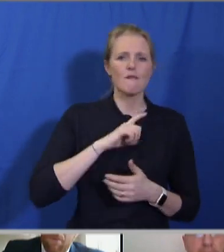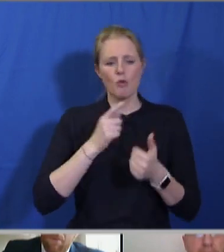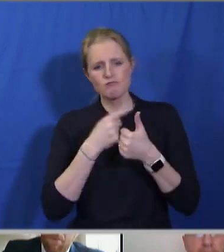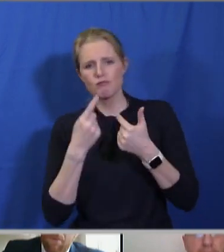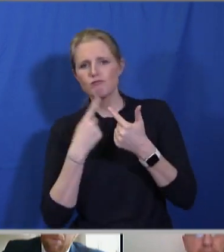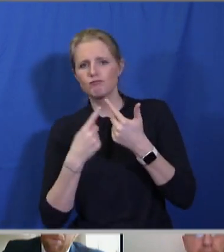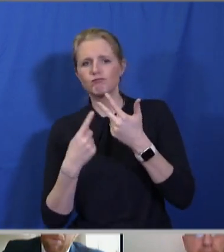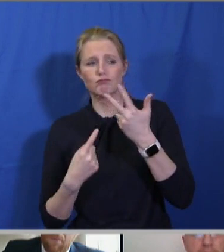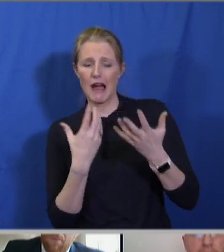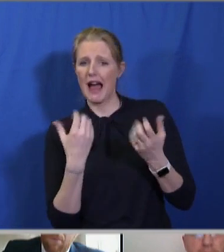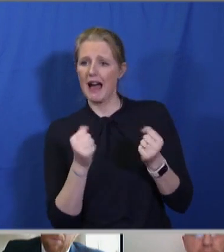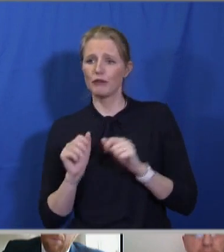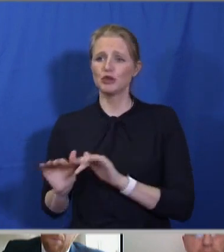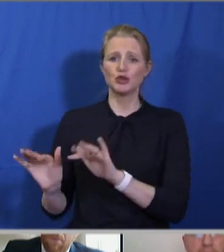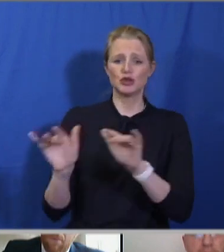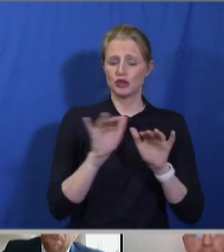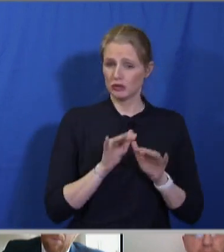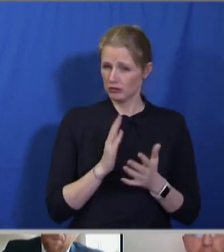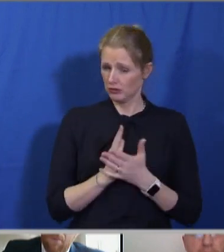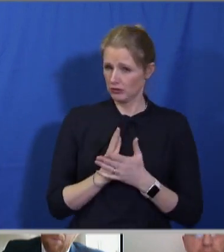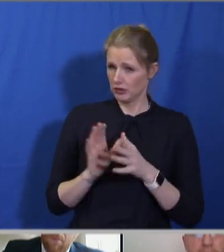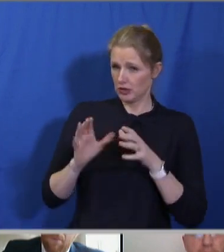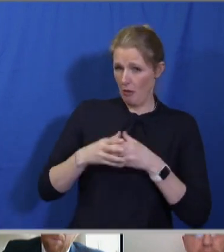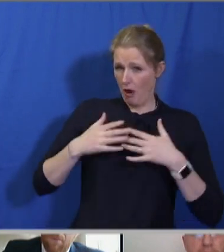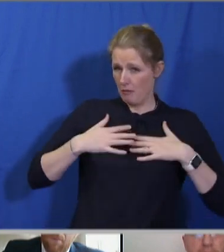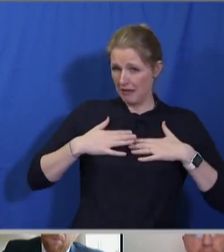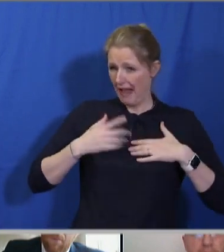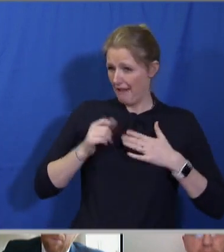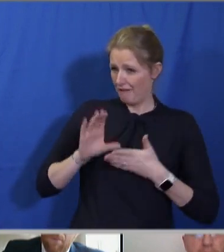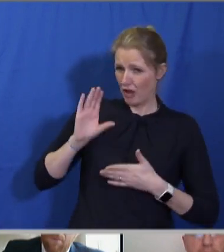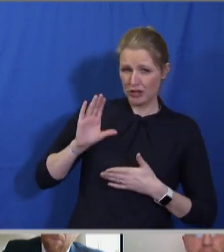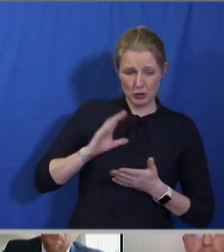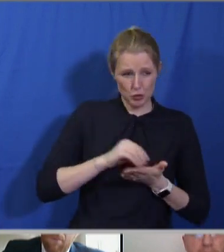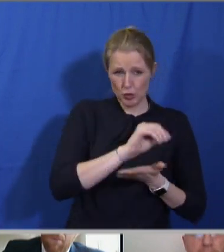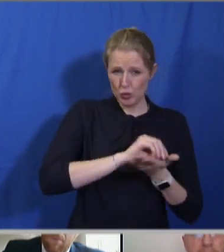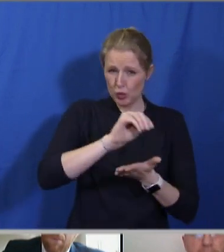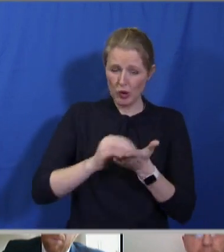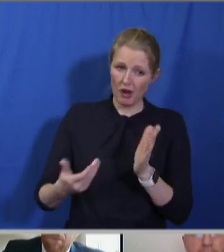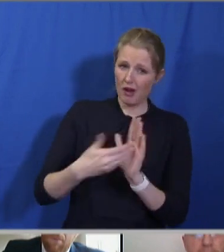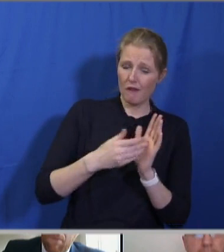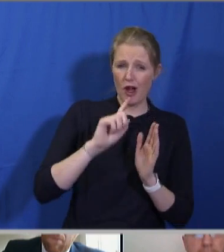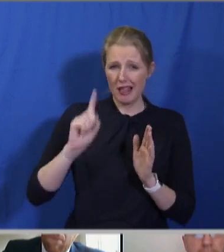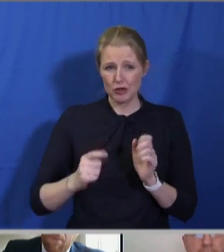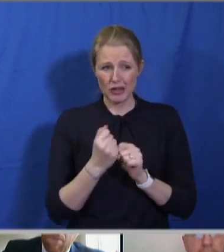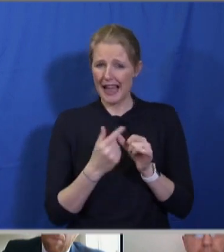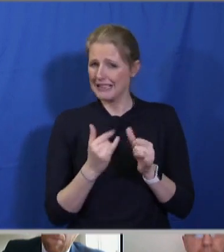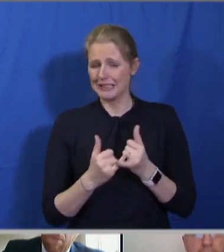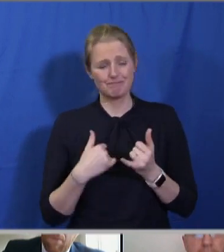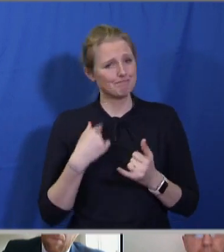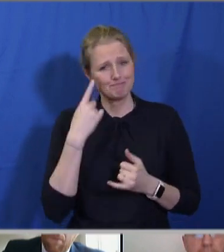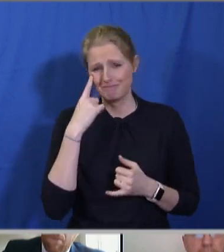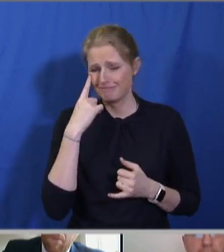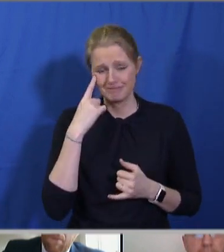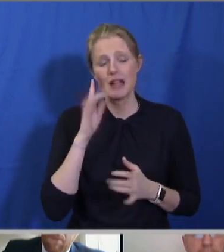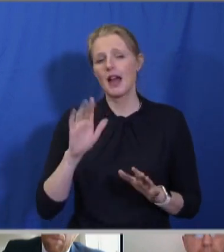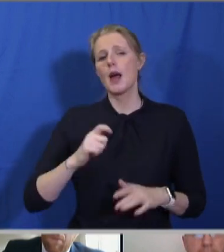being ruled out. So I'm not sure that the department would have the funding or the virus to actually deliver that directly. In terms of personal assistance,